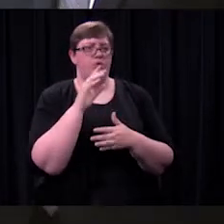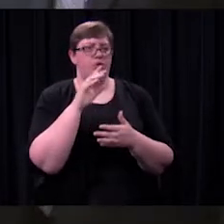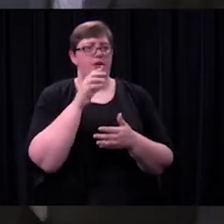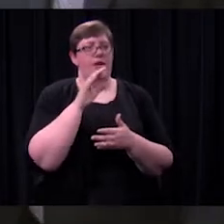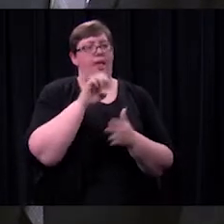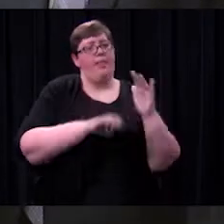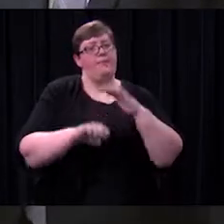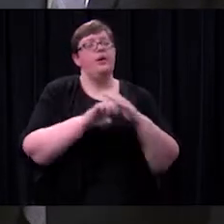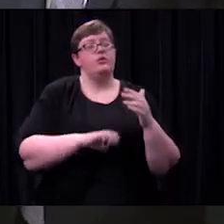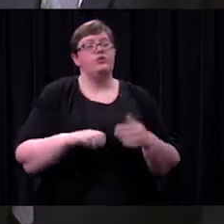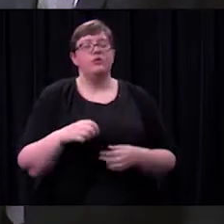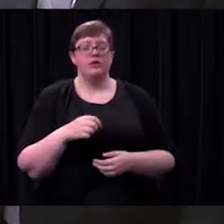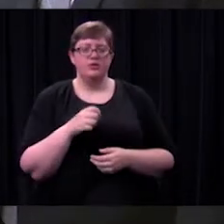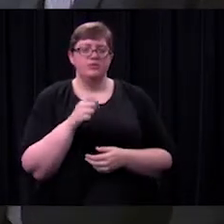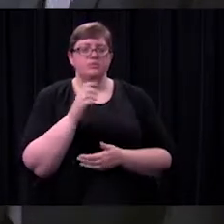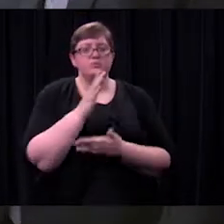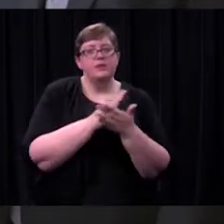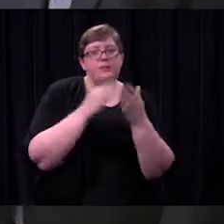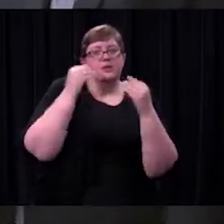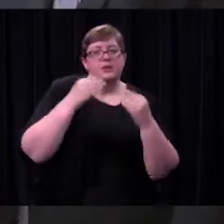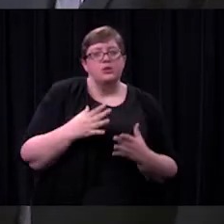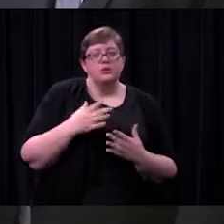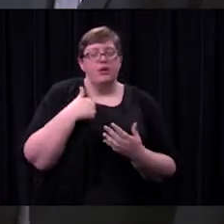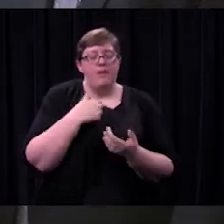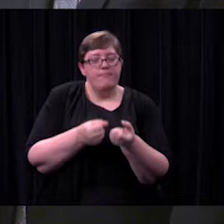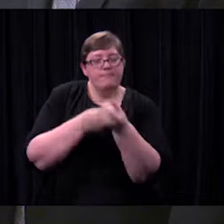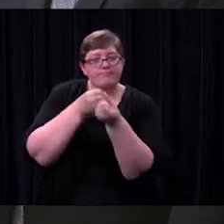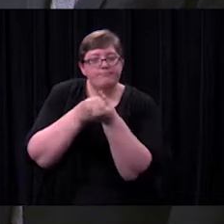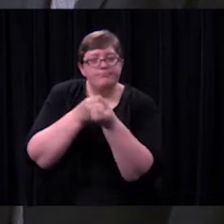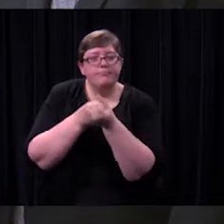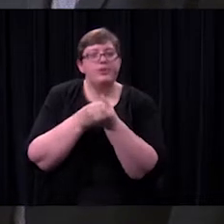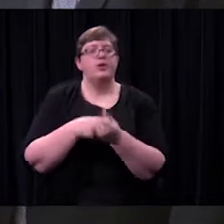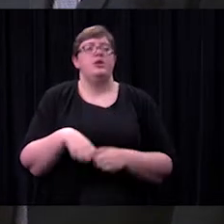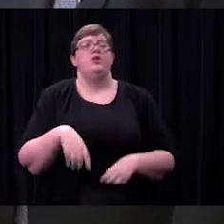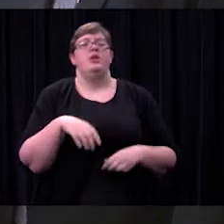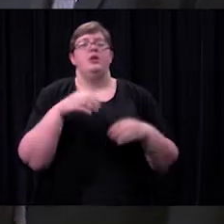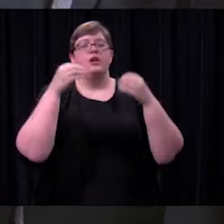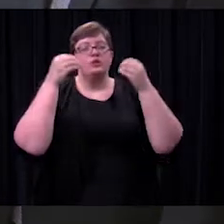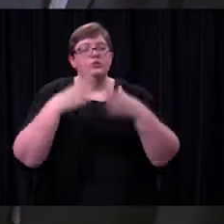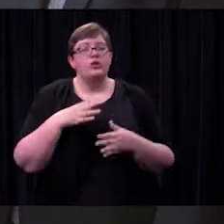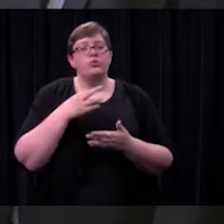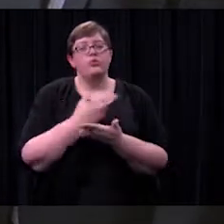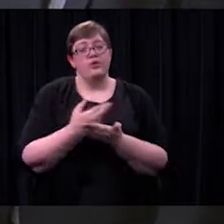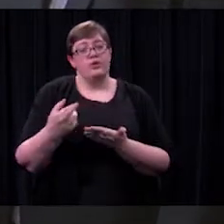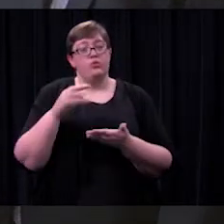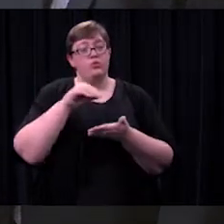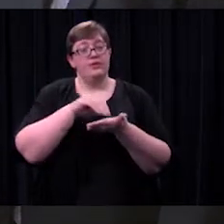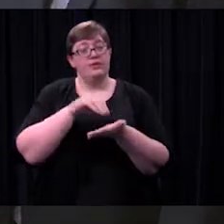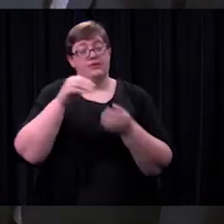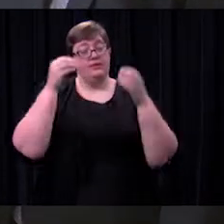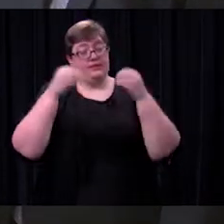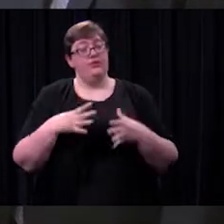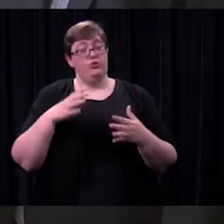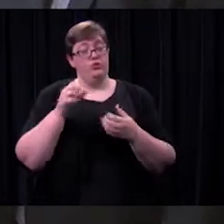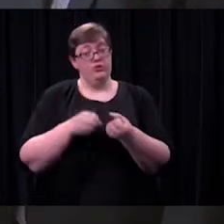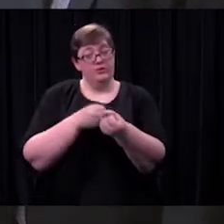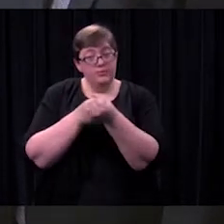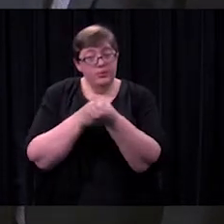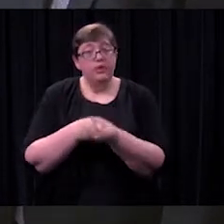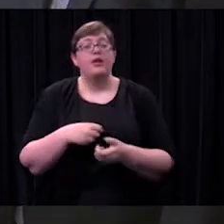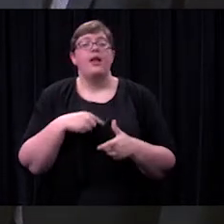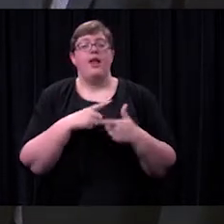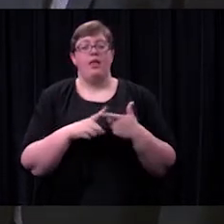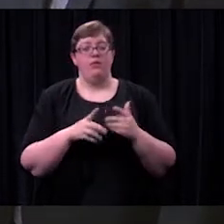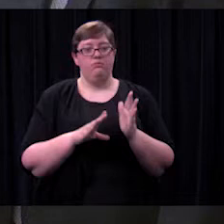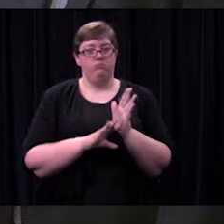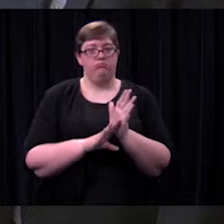that I was able to support, and our instructional resource teachers could support. And then as that has